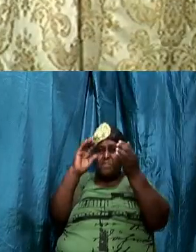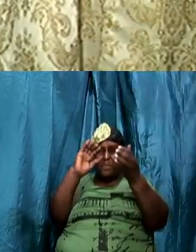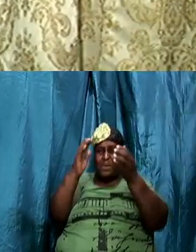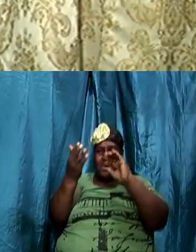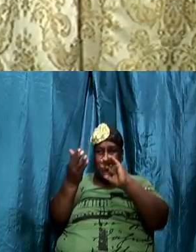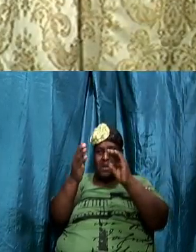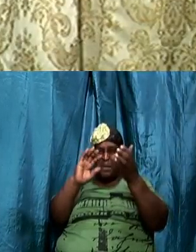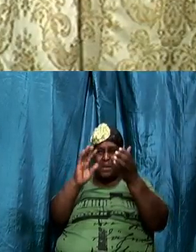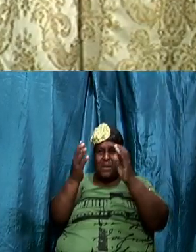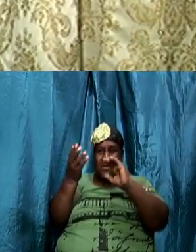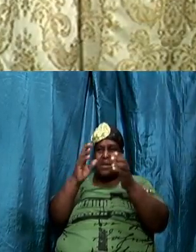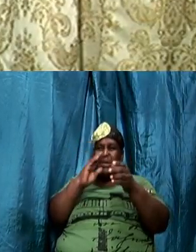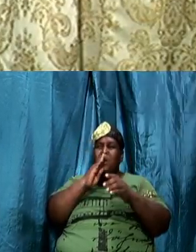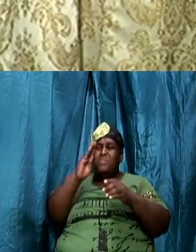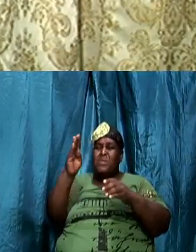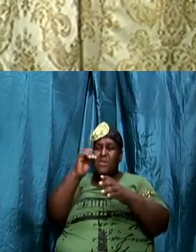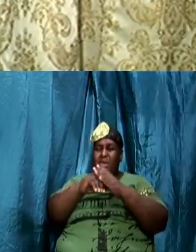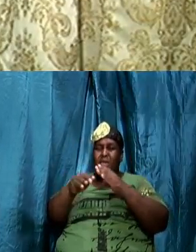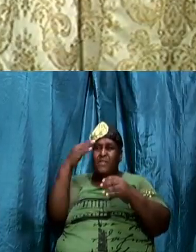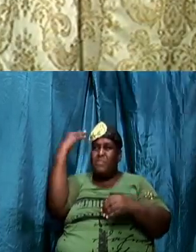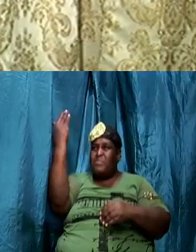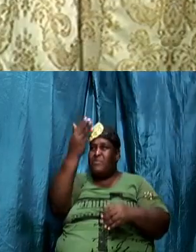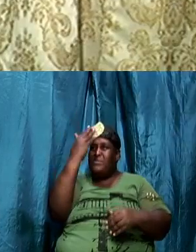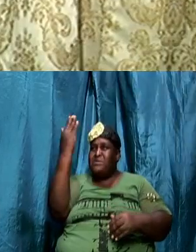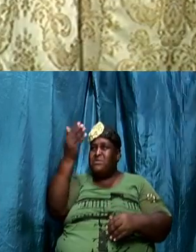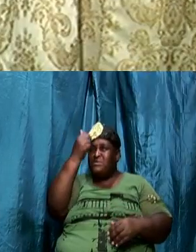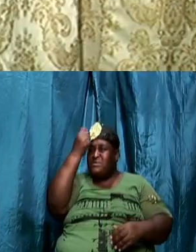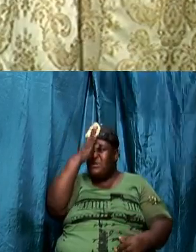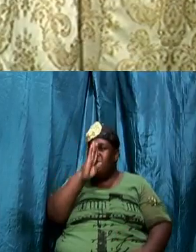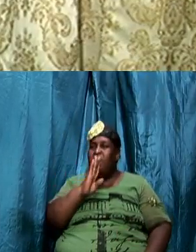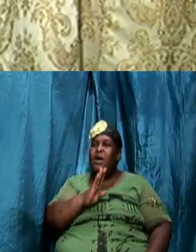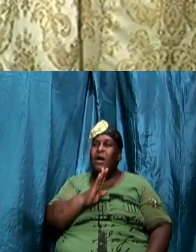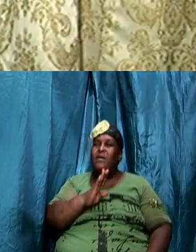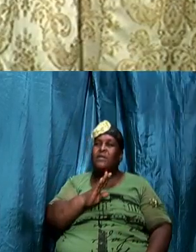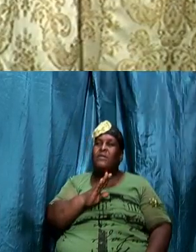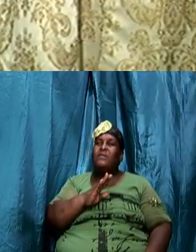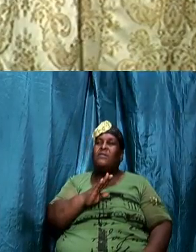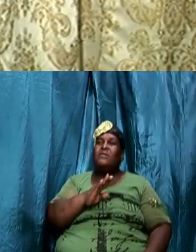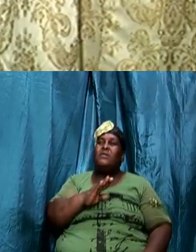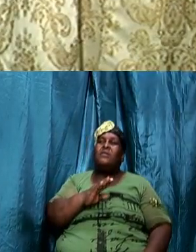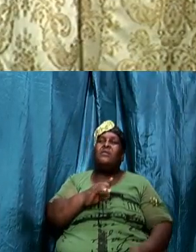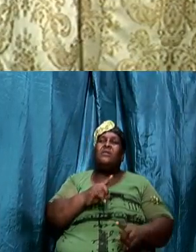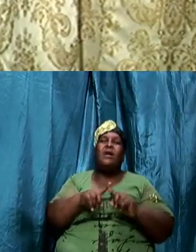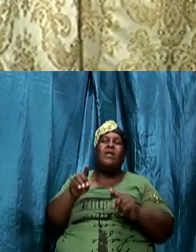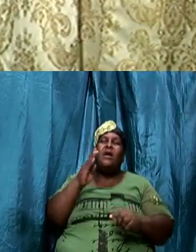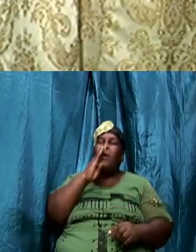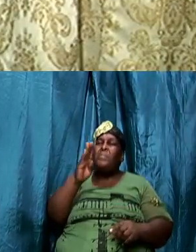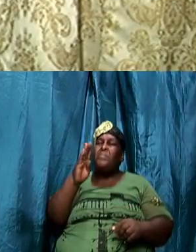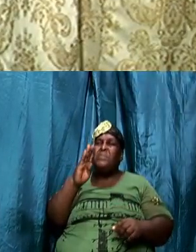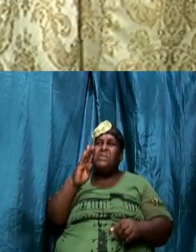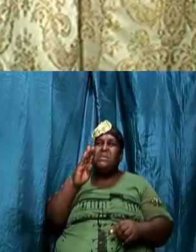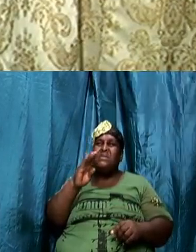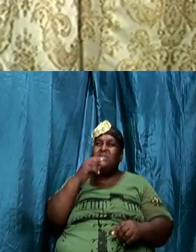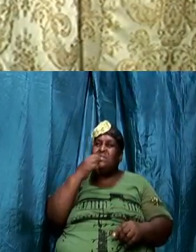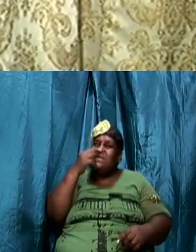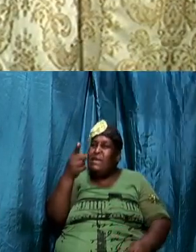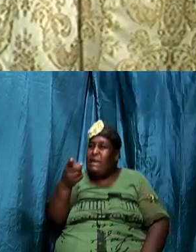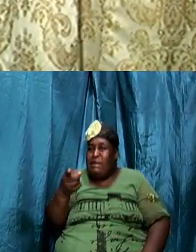to being in the presence of Almighty God. It cannot be described.